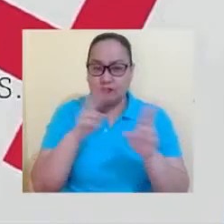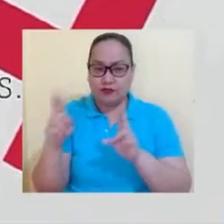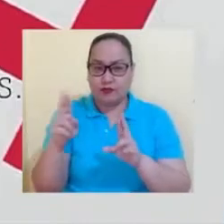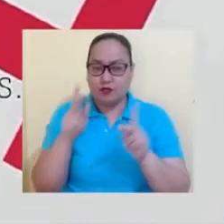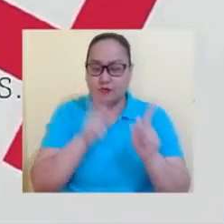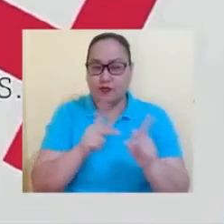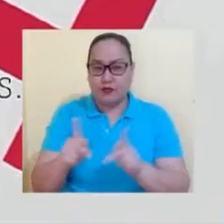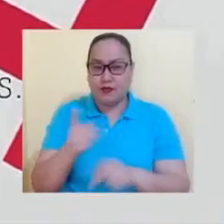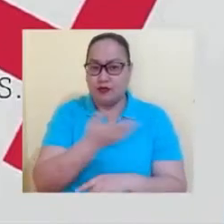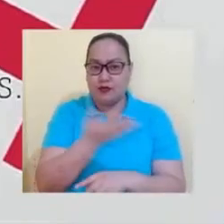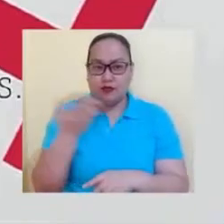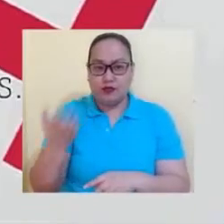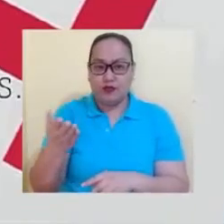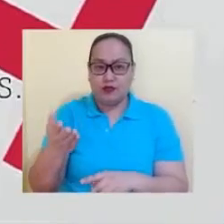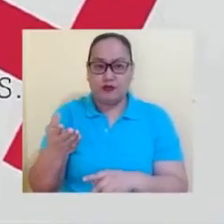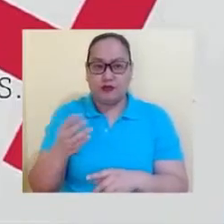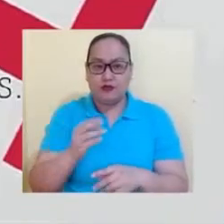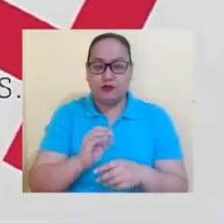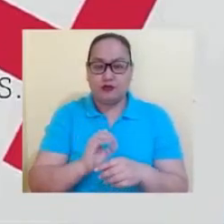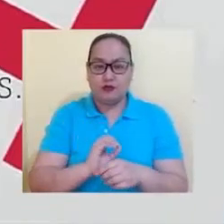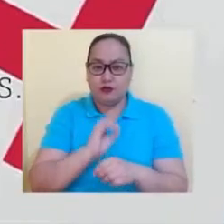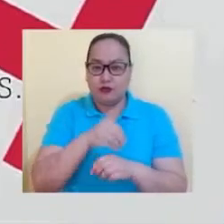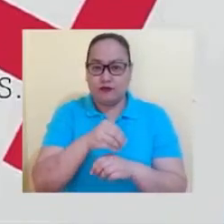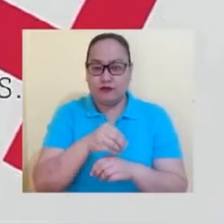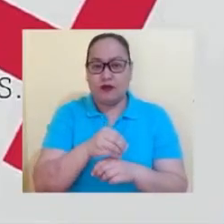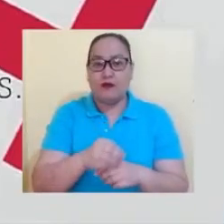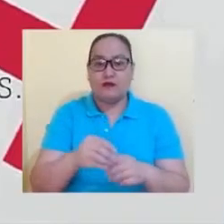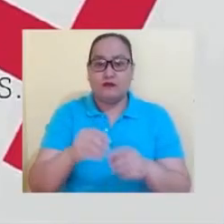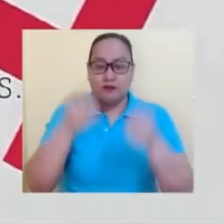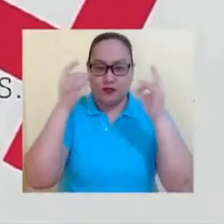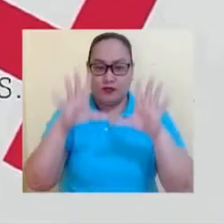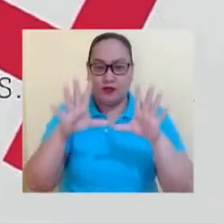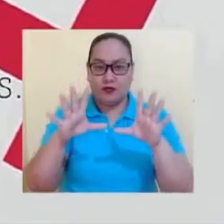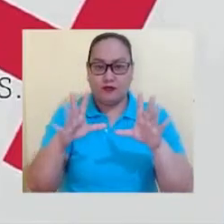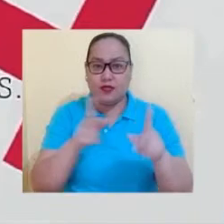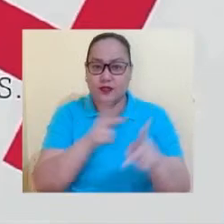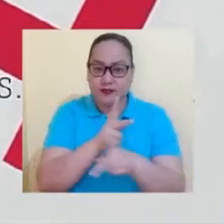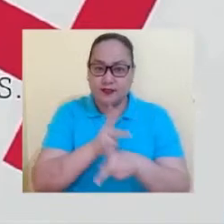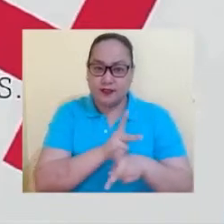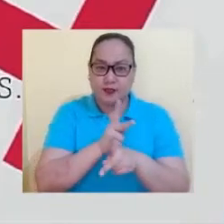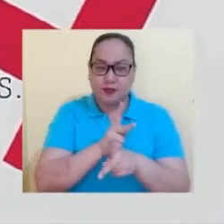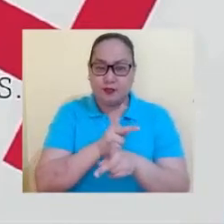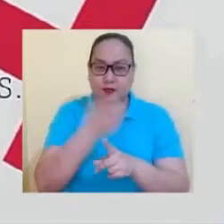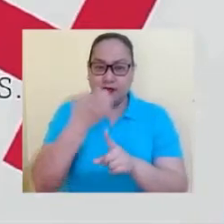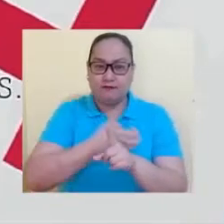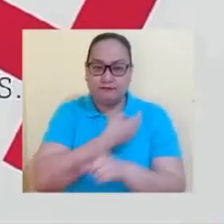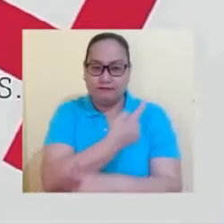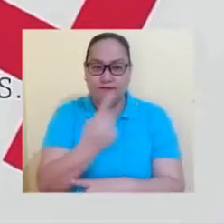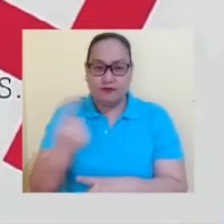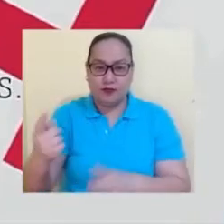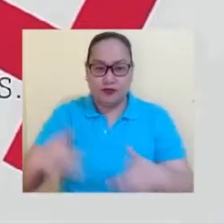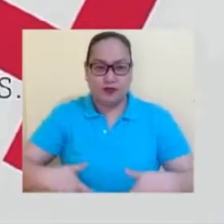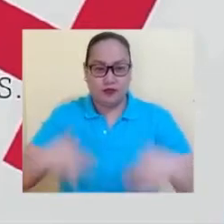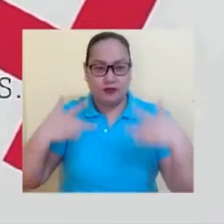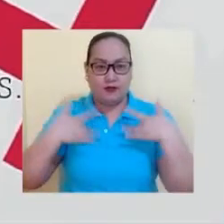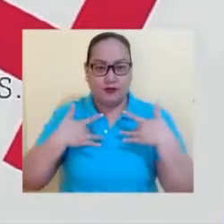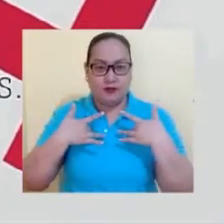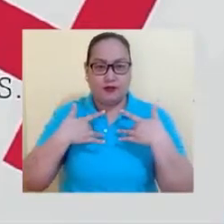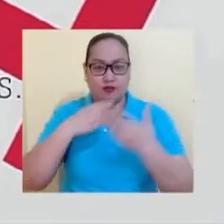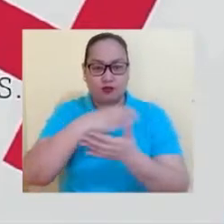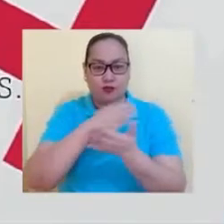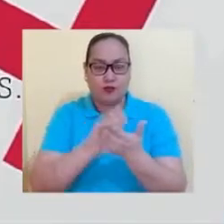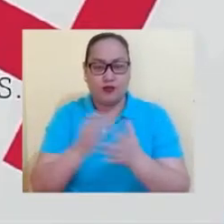prevention skills to overcome these hazards, and keeping everyone alive are components of safety